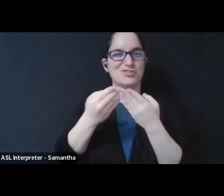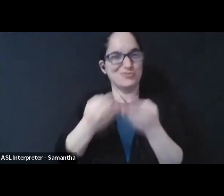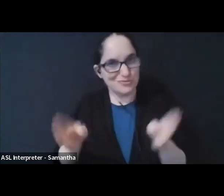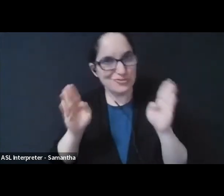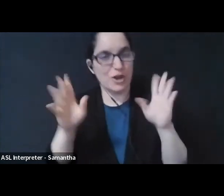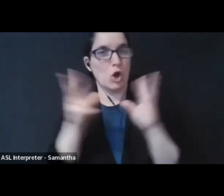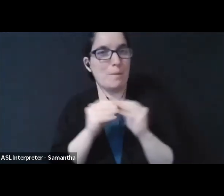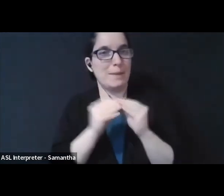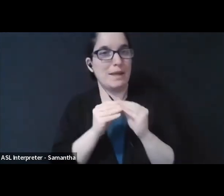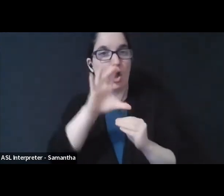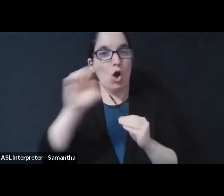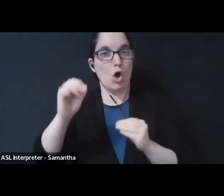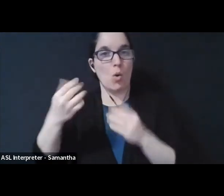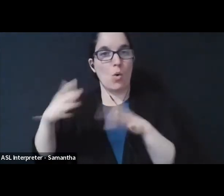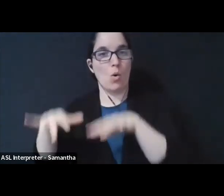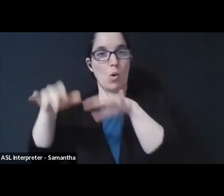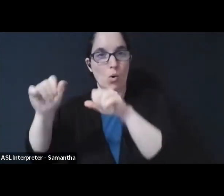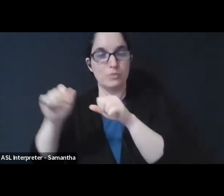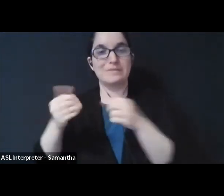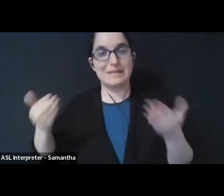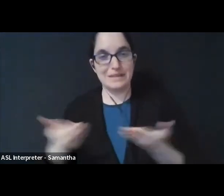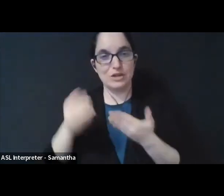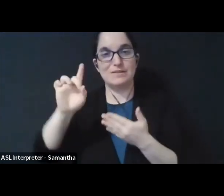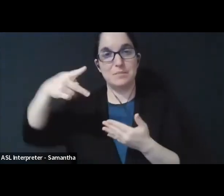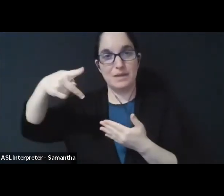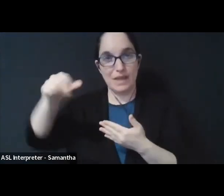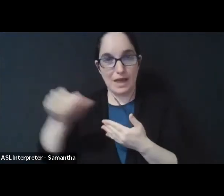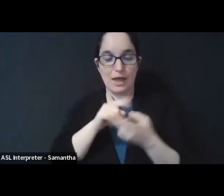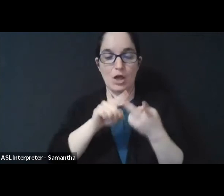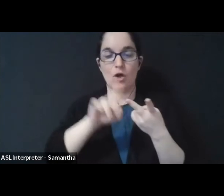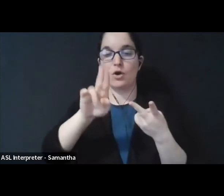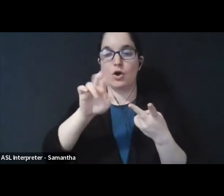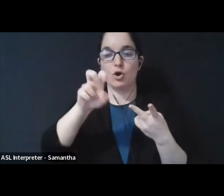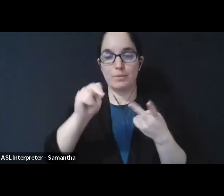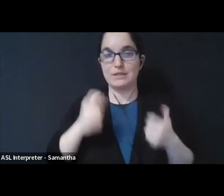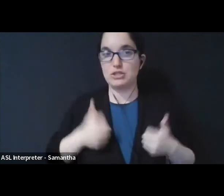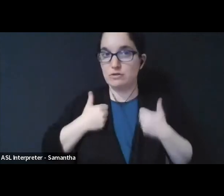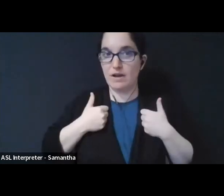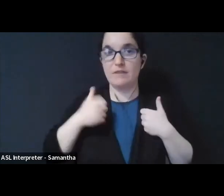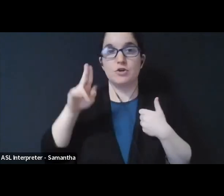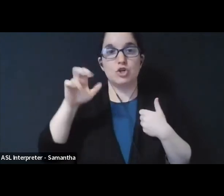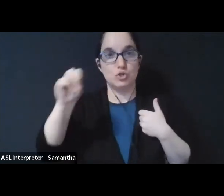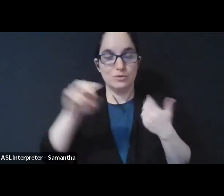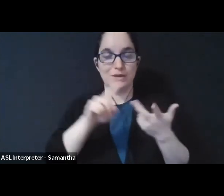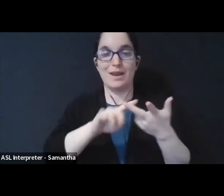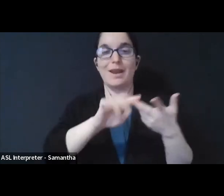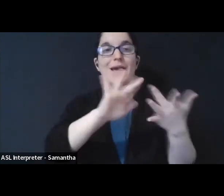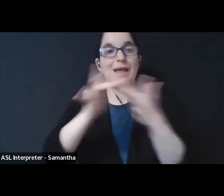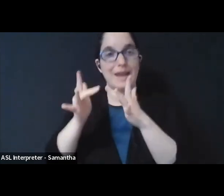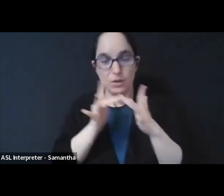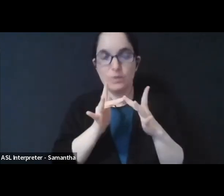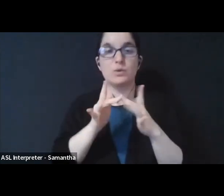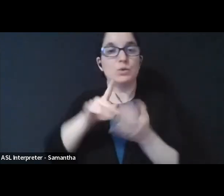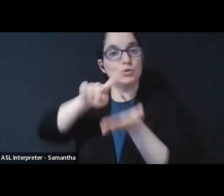is co-hosted by us at the Drug Policy Alliance, along with the Urban Survivors Union and the Network of Researchers with Lived